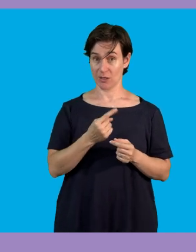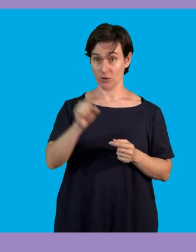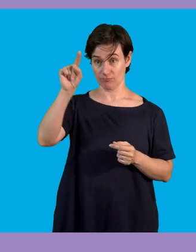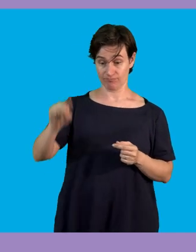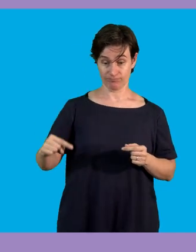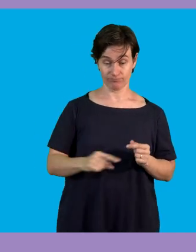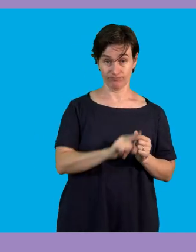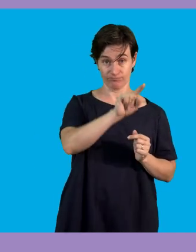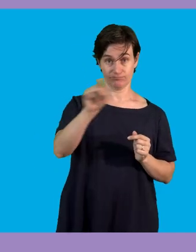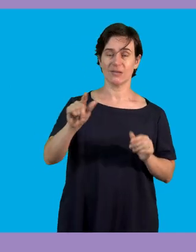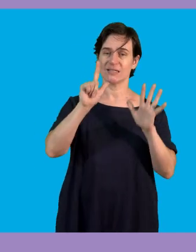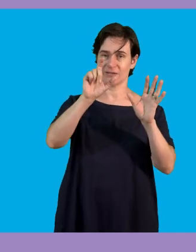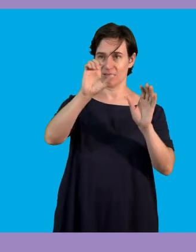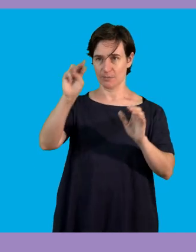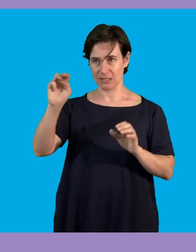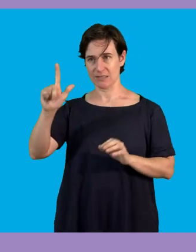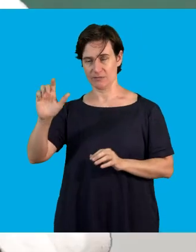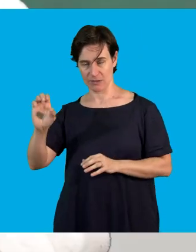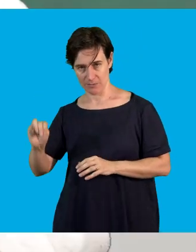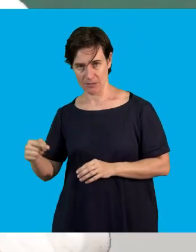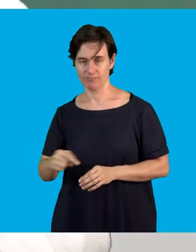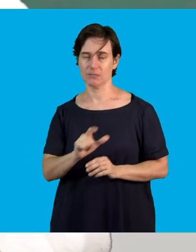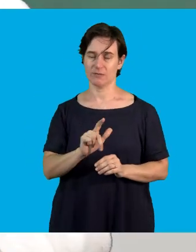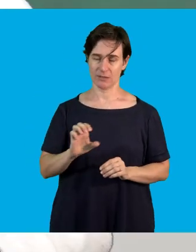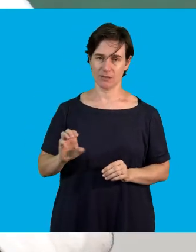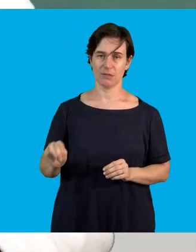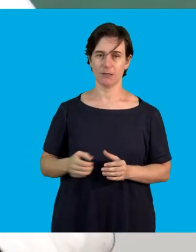be 7 centimeters of that square.